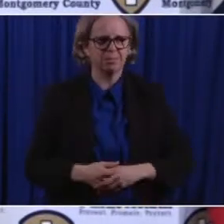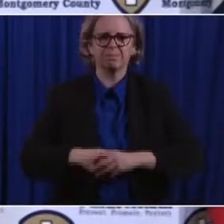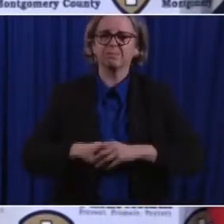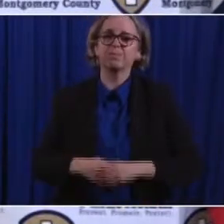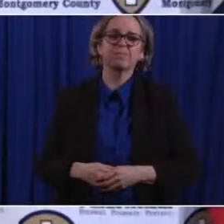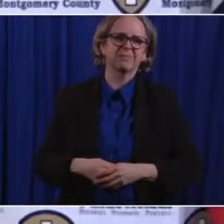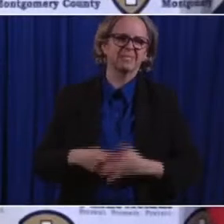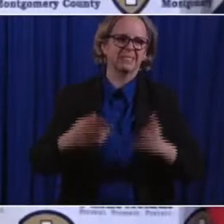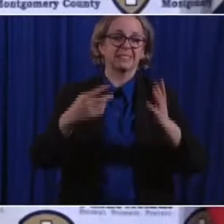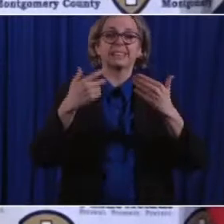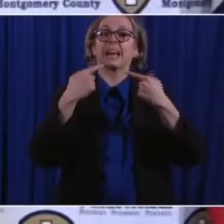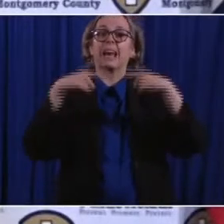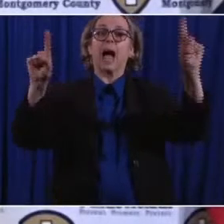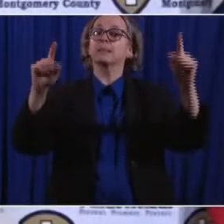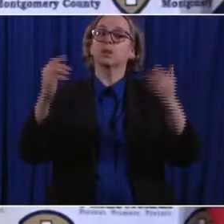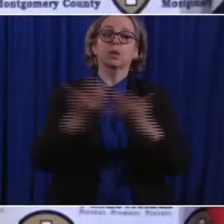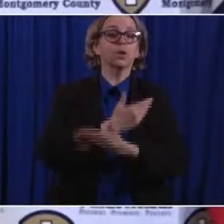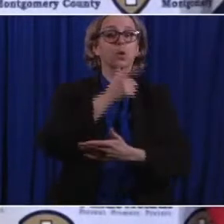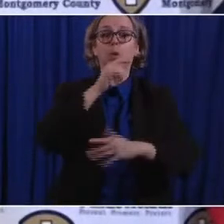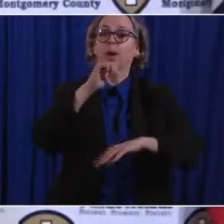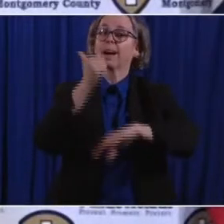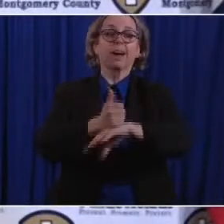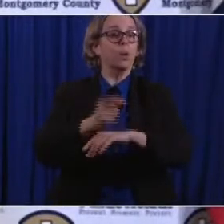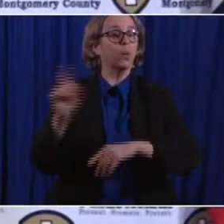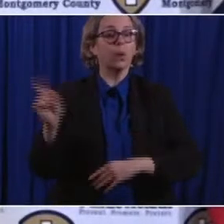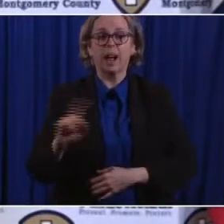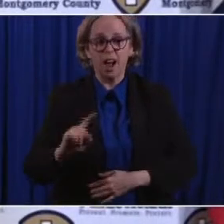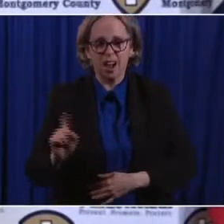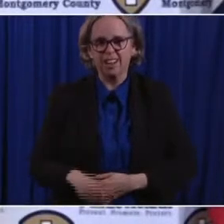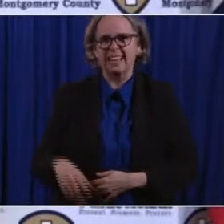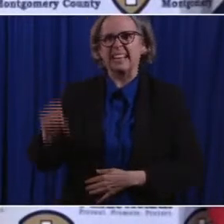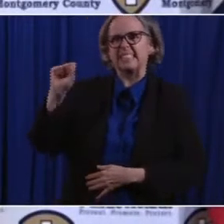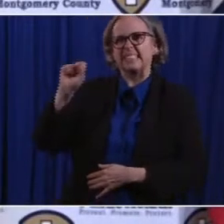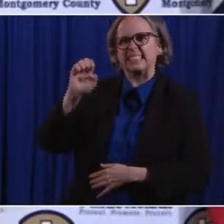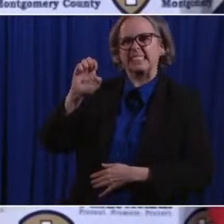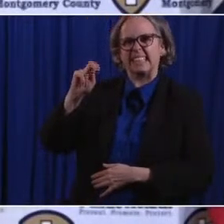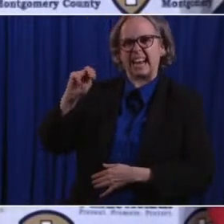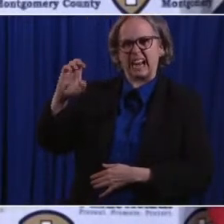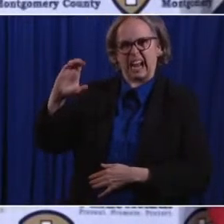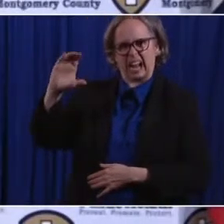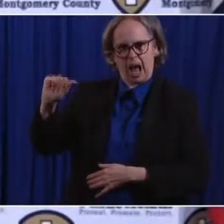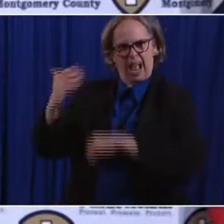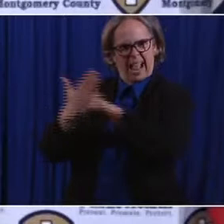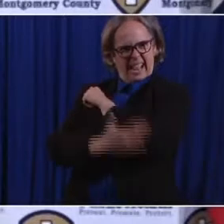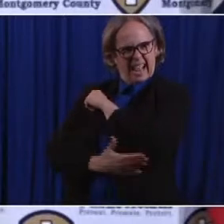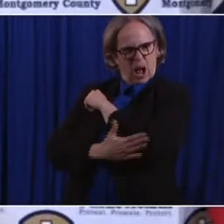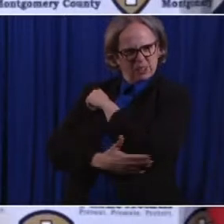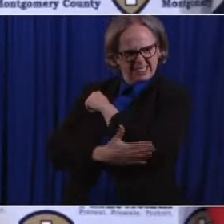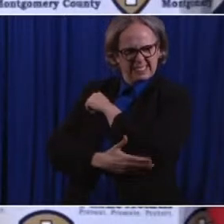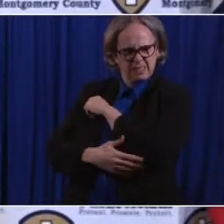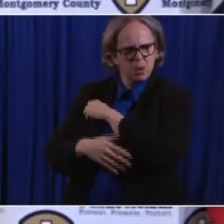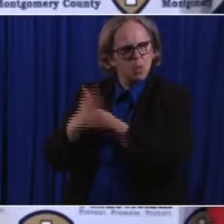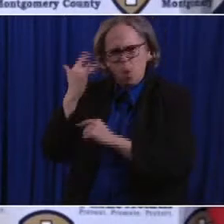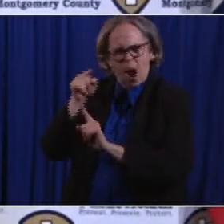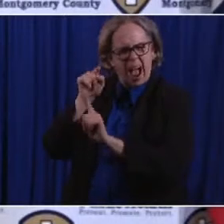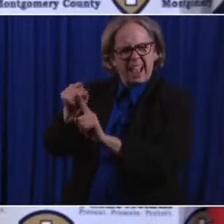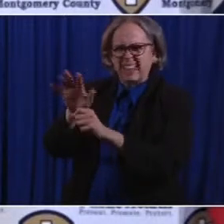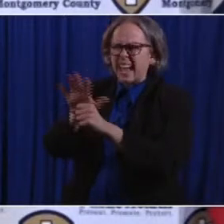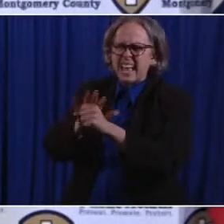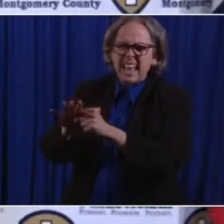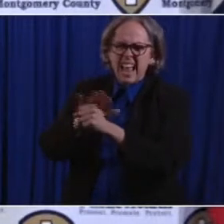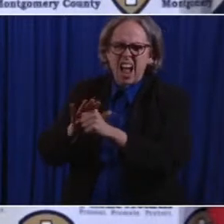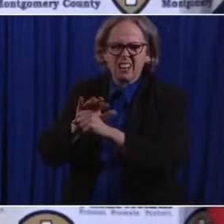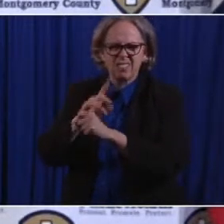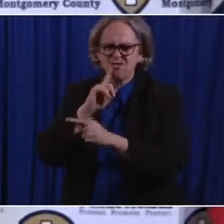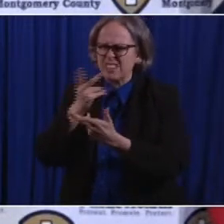County. We're seeing a high incidence of COVID-19 in that part of the state. We're now partnering with the